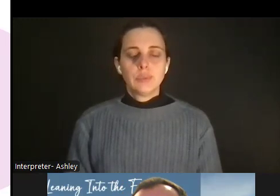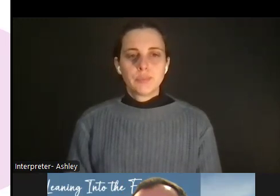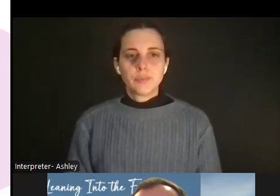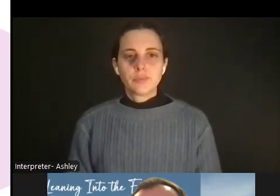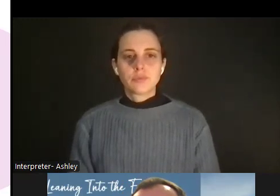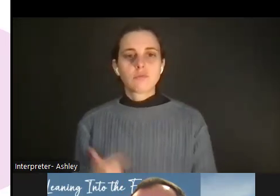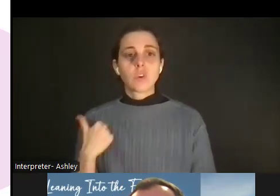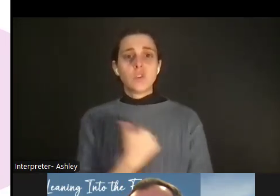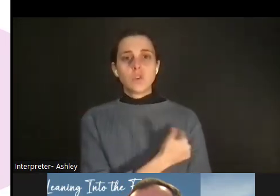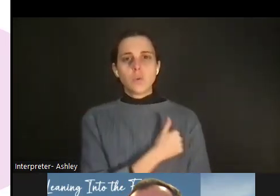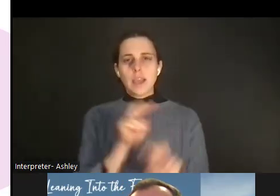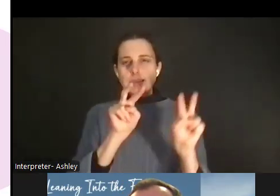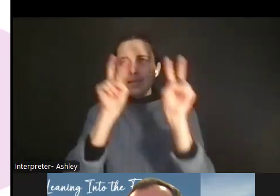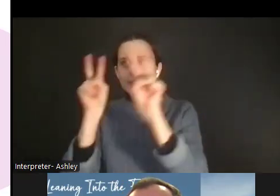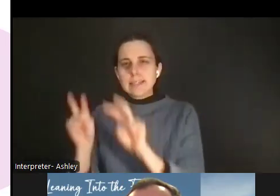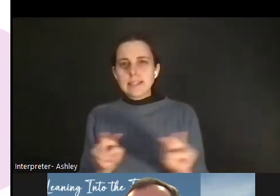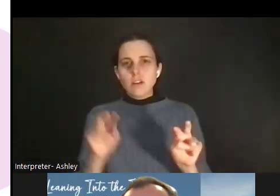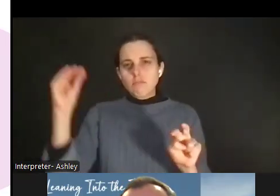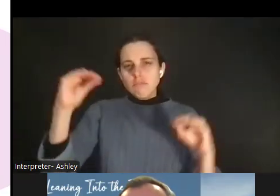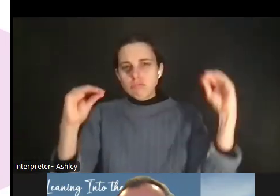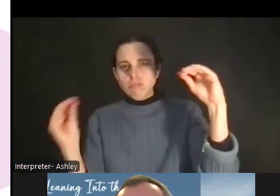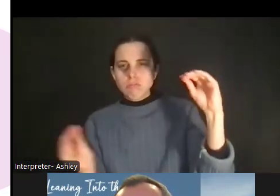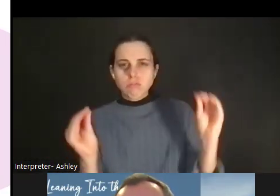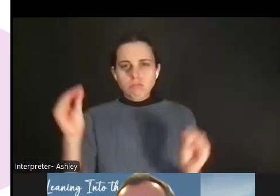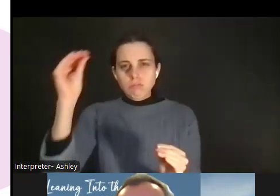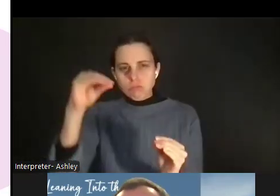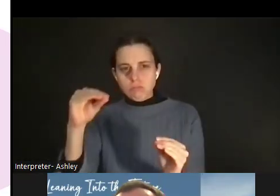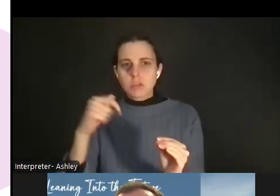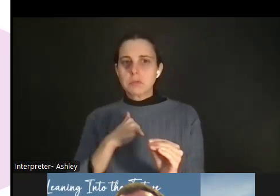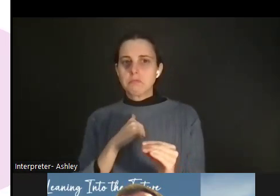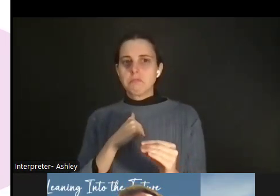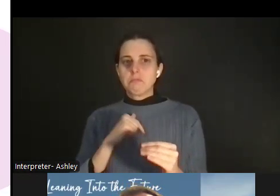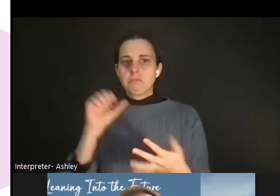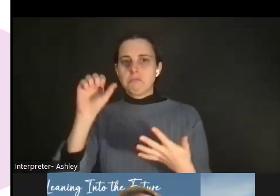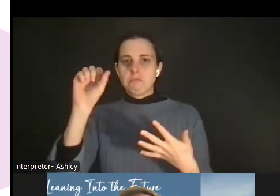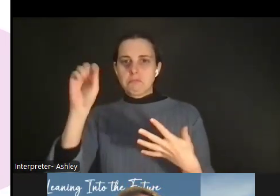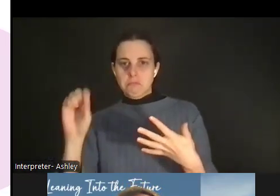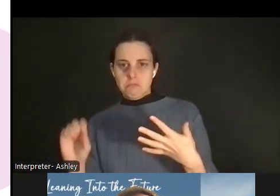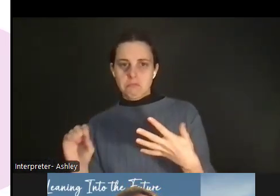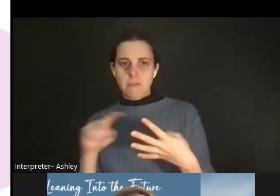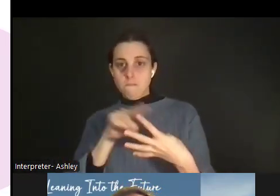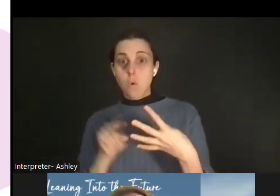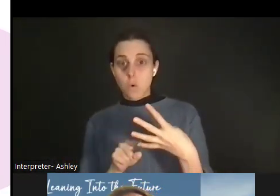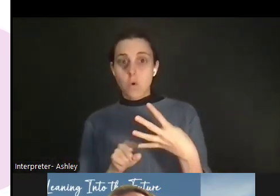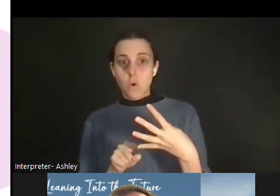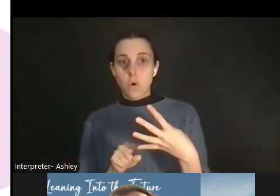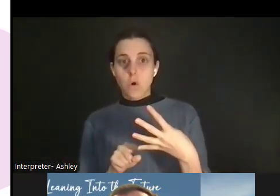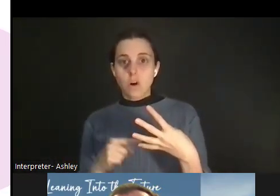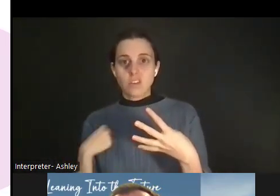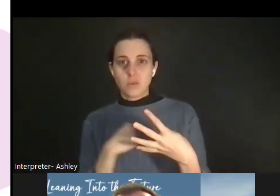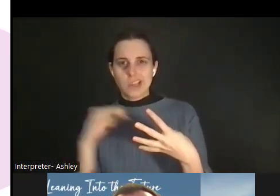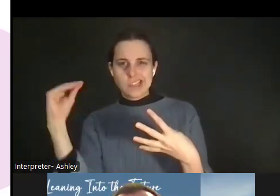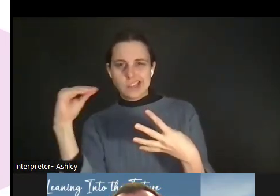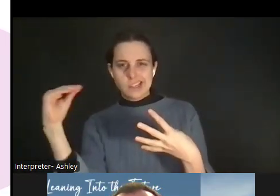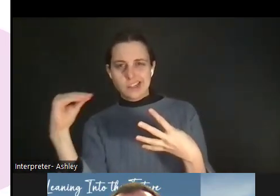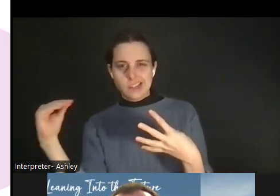are the inputs that we control? And these are the 4 inputs that we focused on. So the